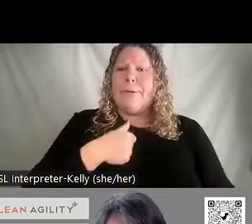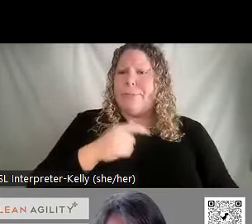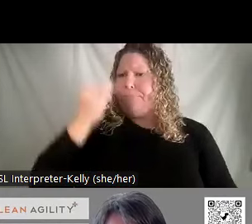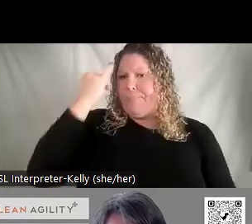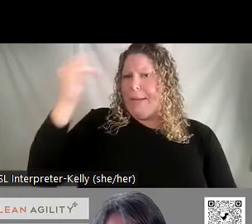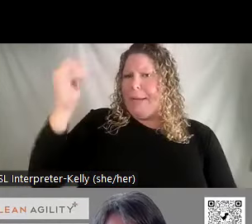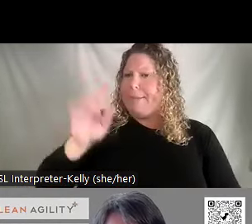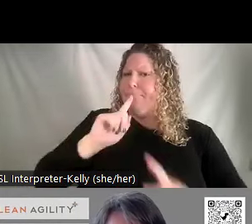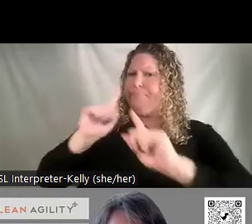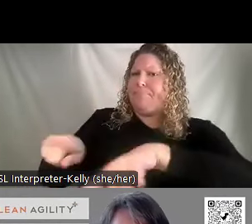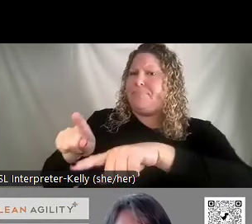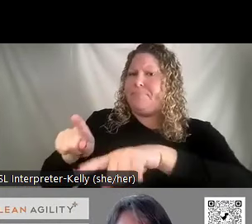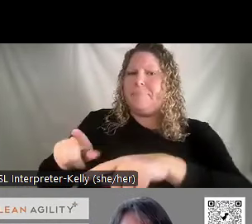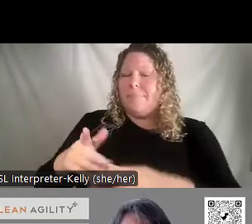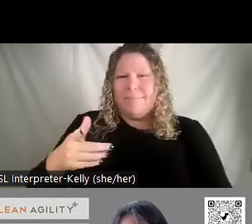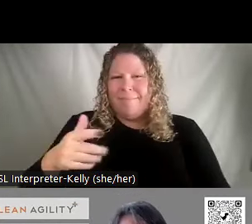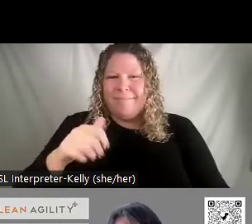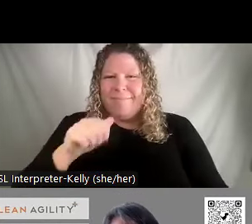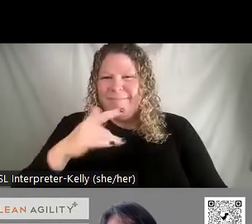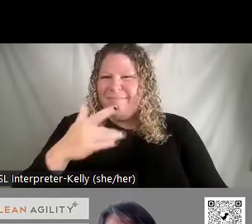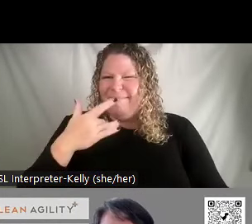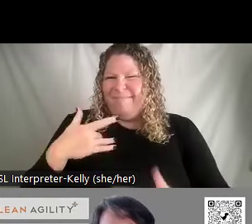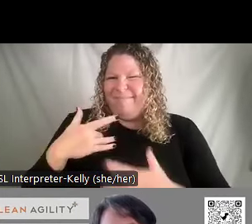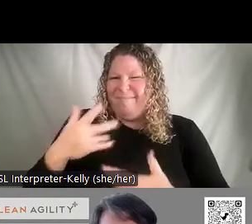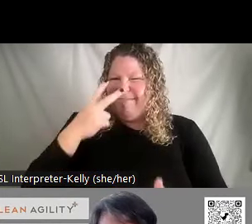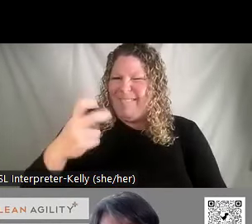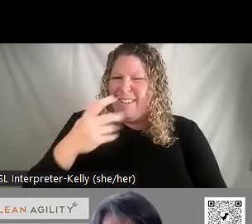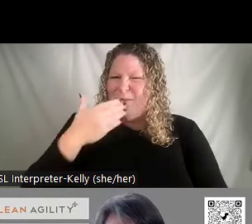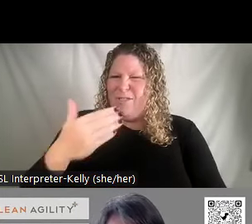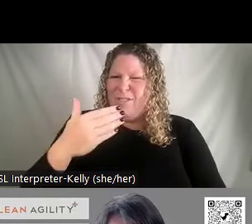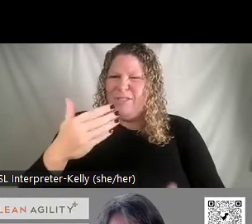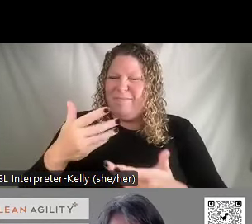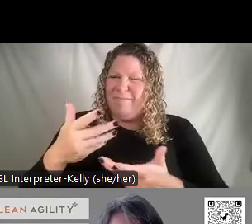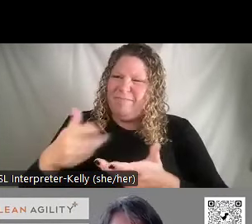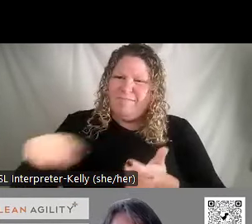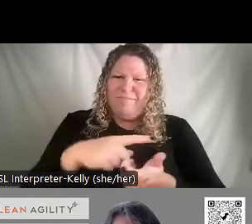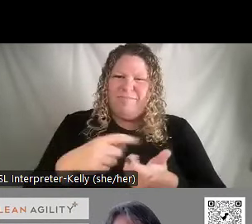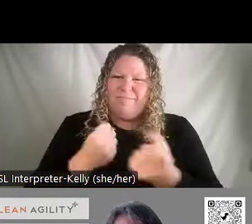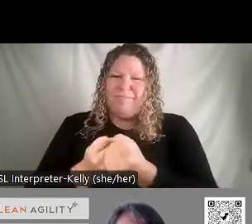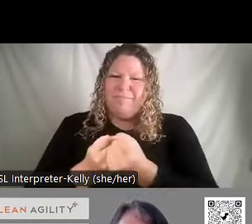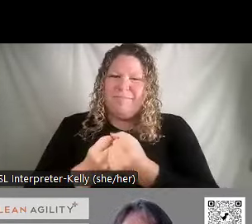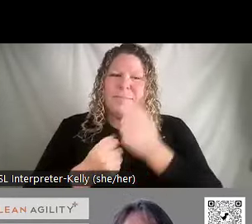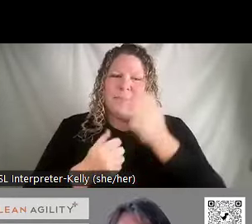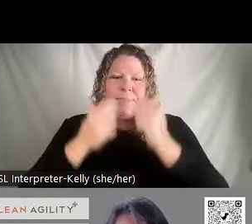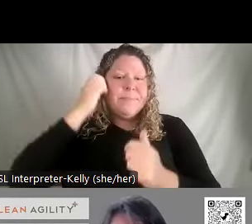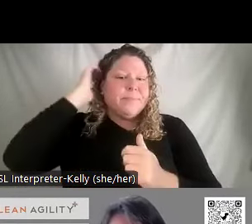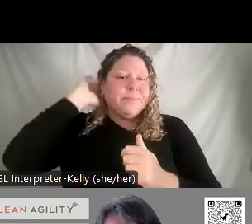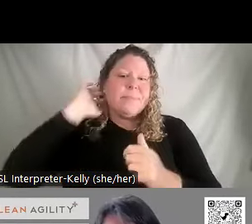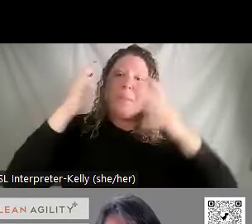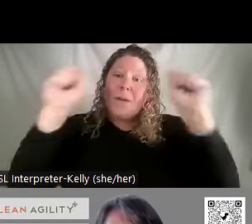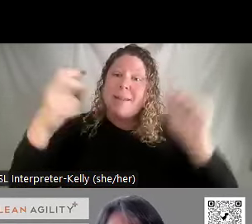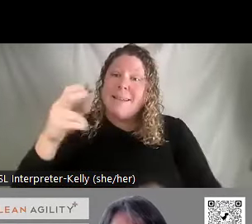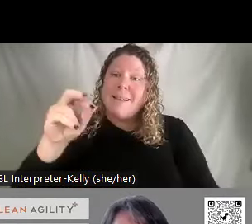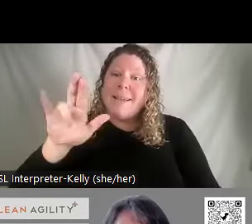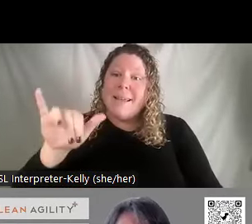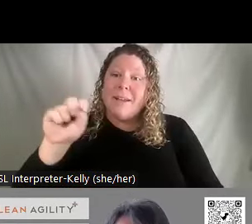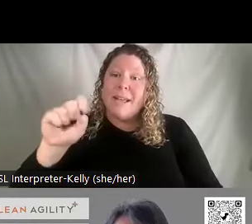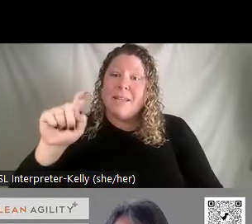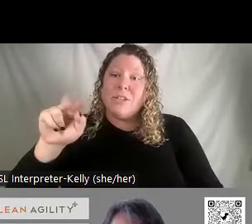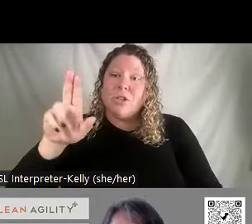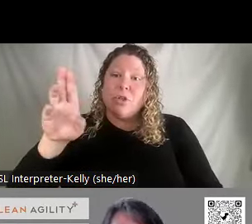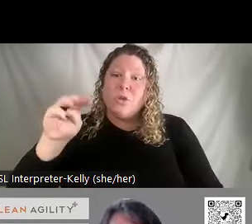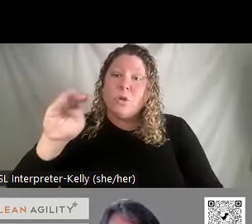high level of buy-in. And I also like this quote. President Harry Truman once said, "It's amazing what you can accomplish if you don't care who